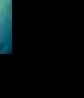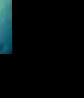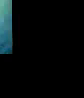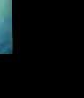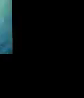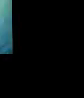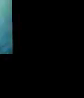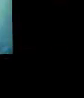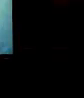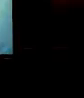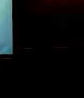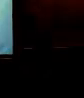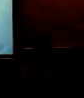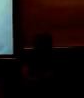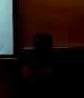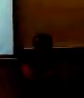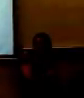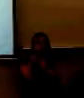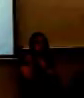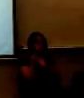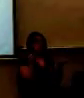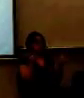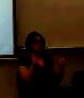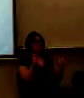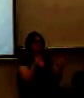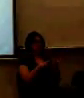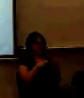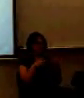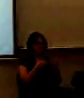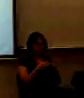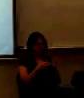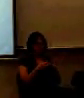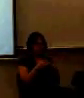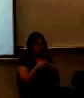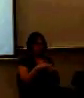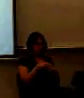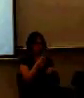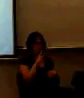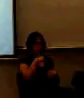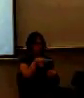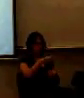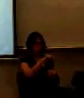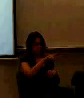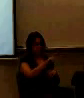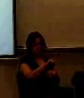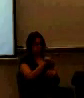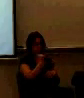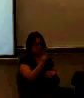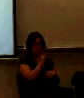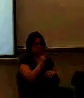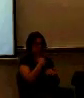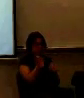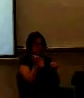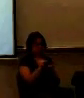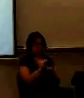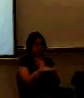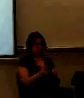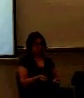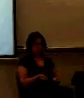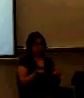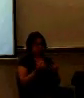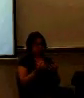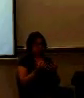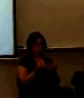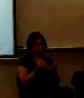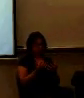So this is one of the big issues. There's really not, on water quality, there's really not limits on the amount of